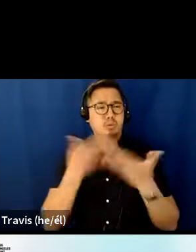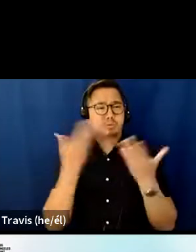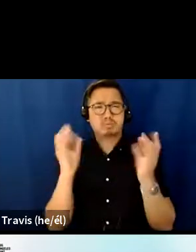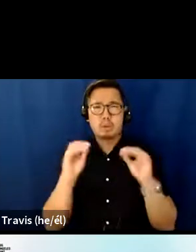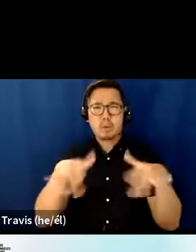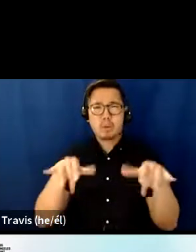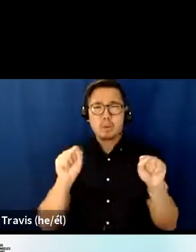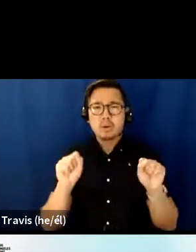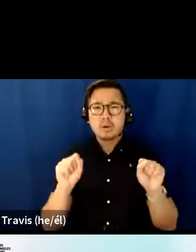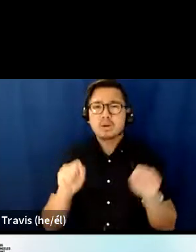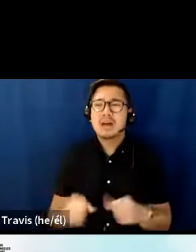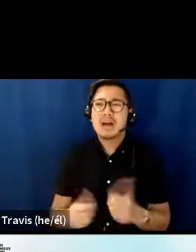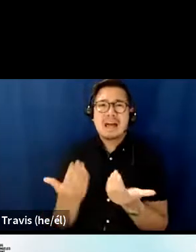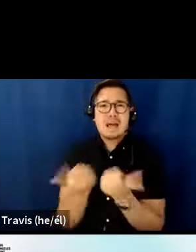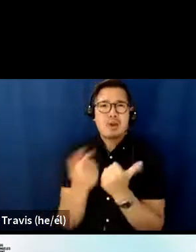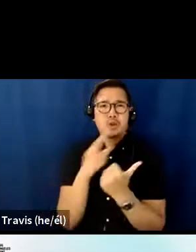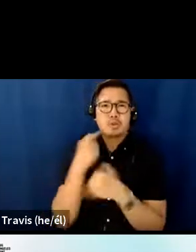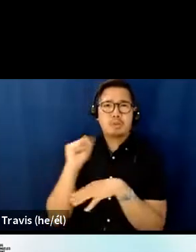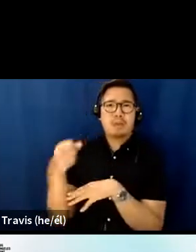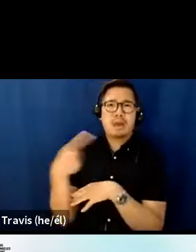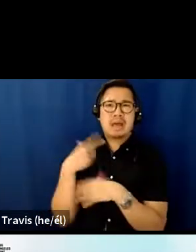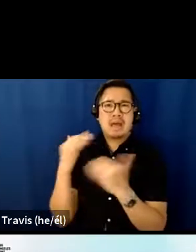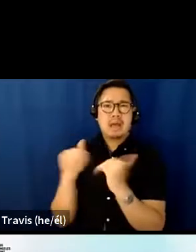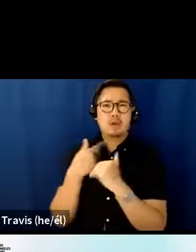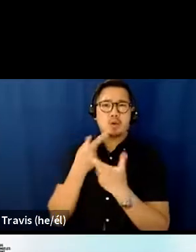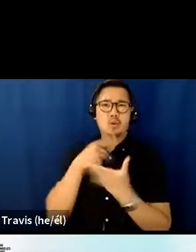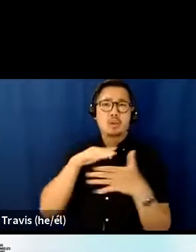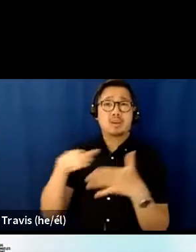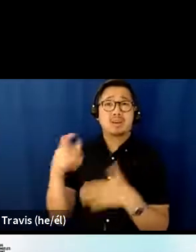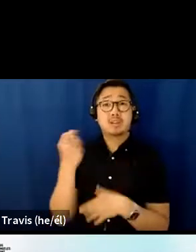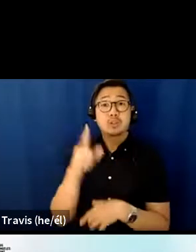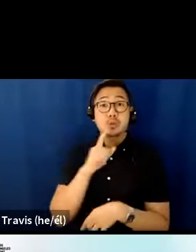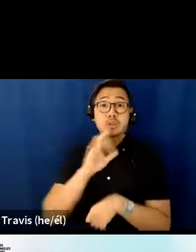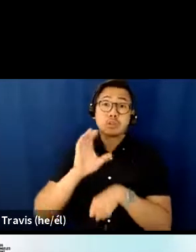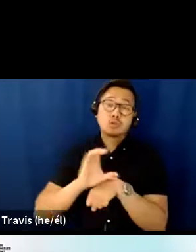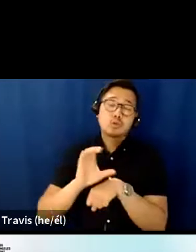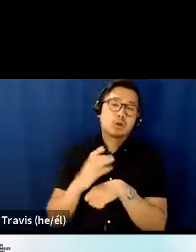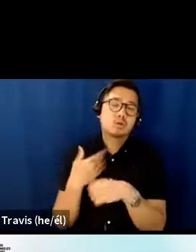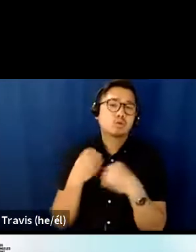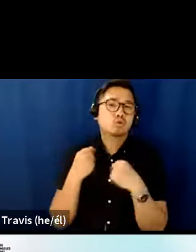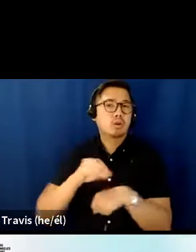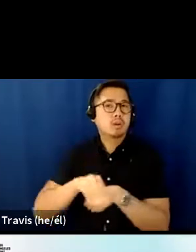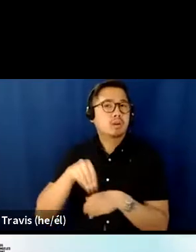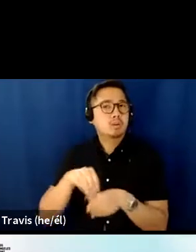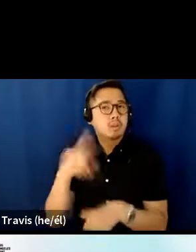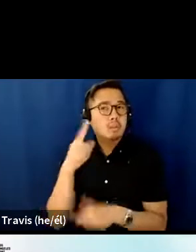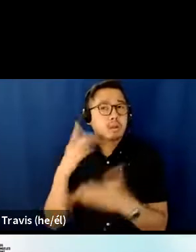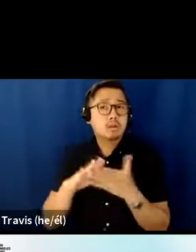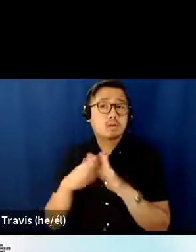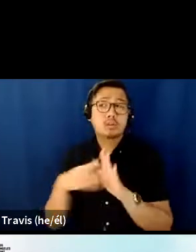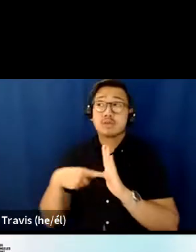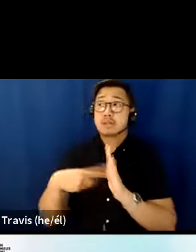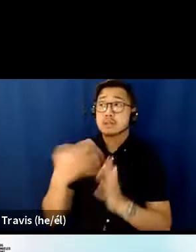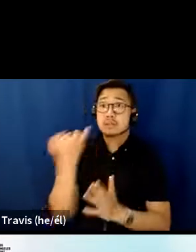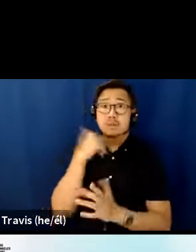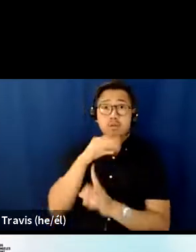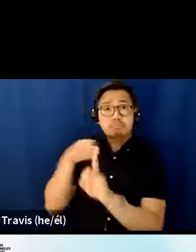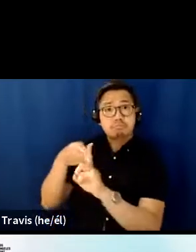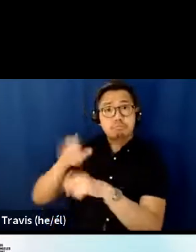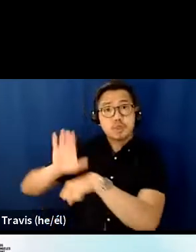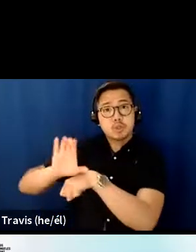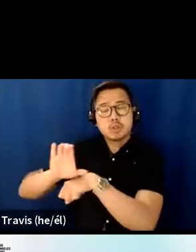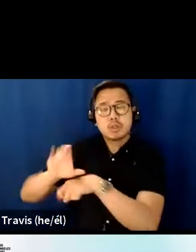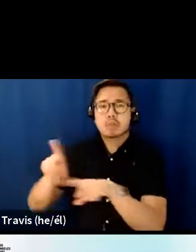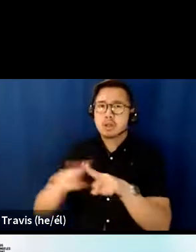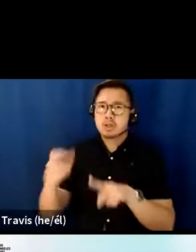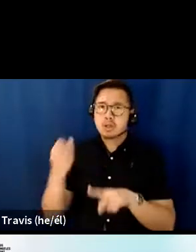rise and come through that when the church is very permanent within Black communities, period? We might not go to the church, might not go to the building, but the